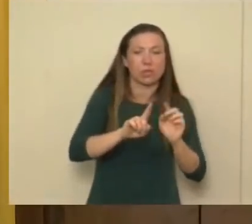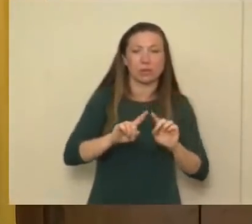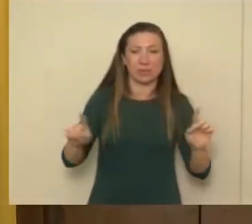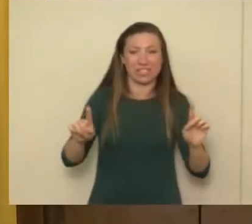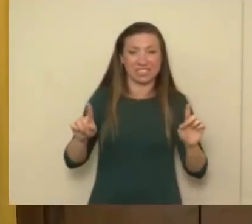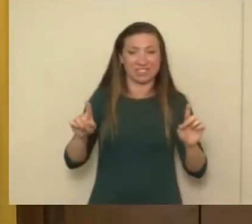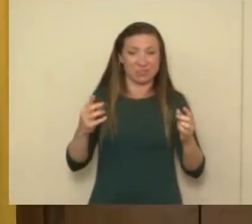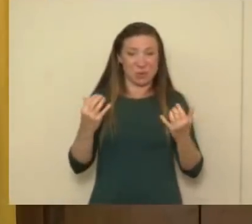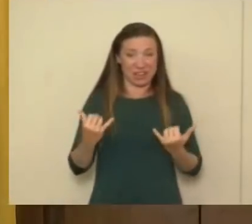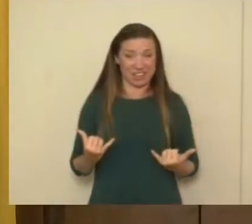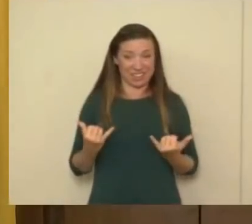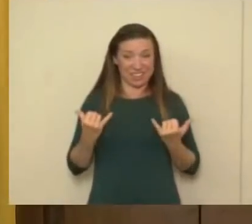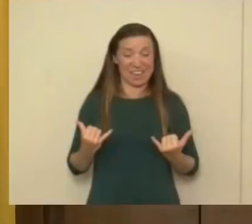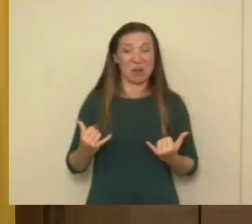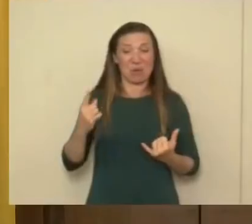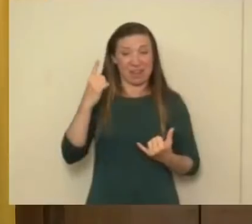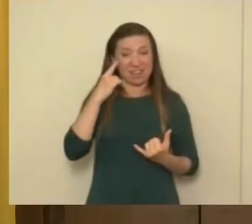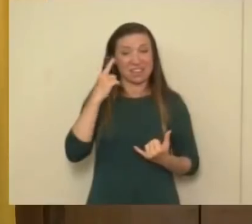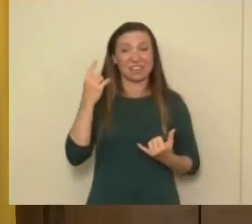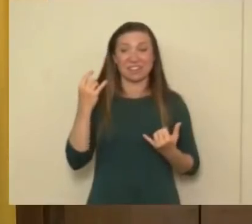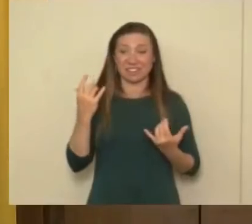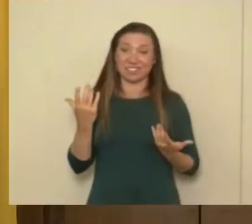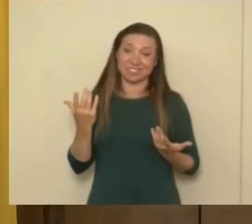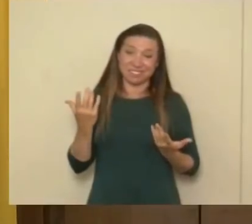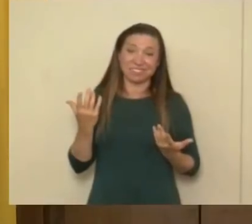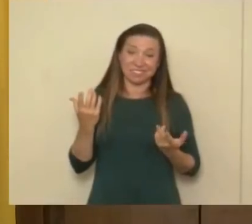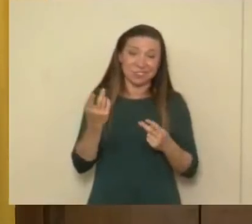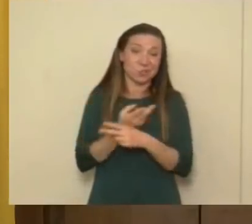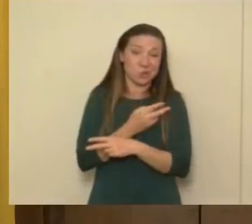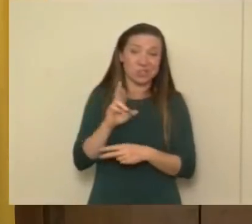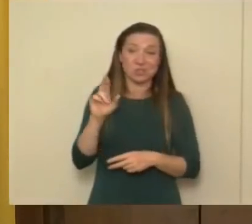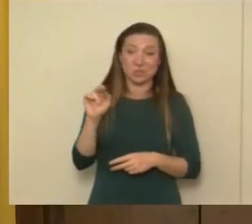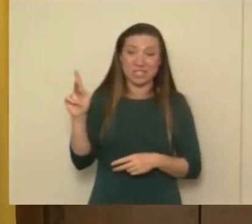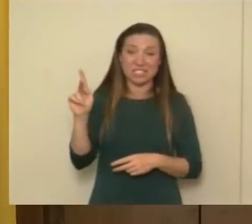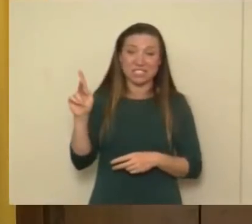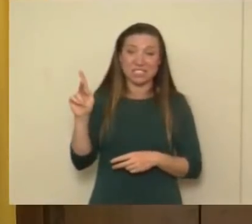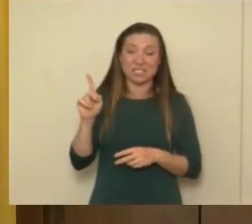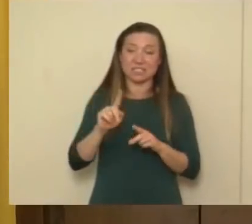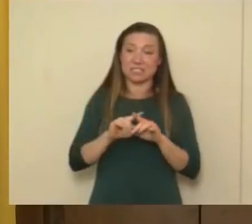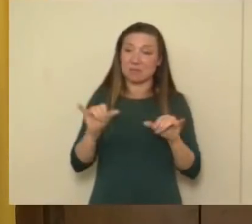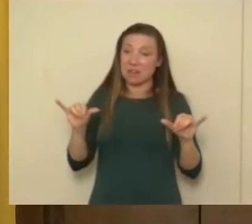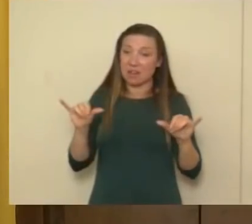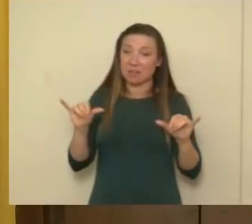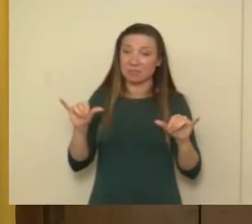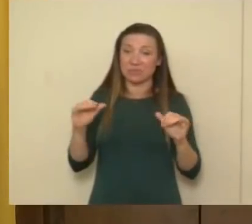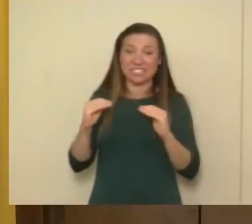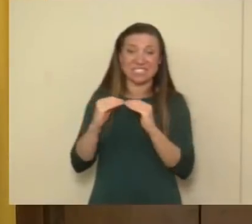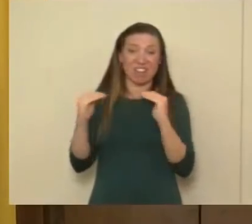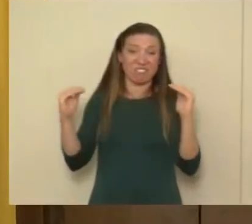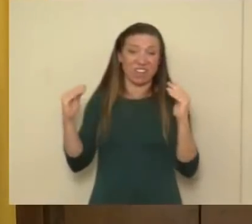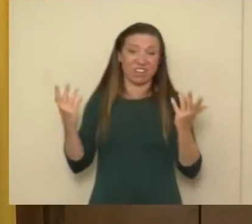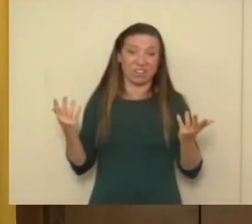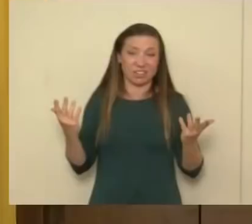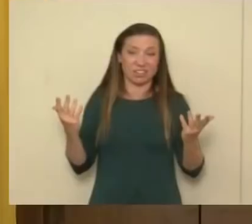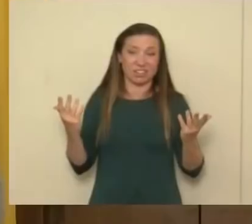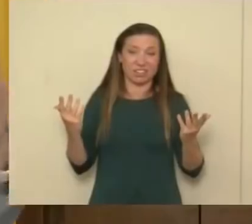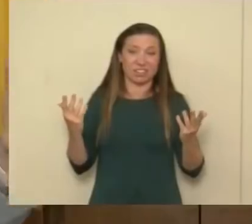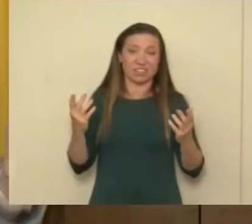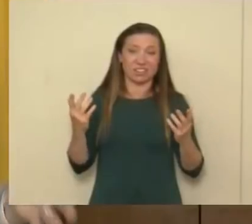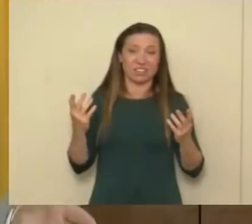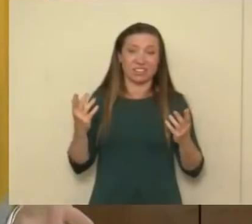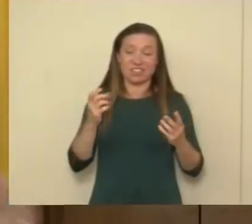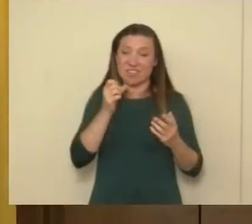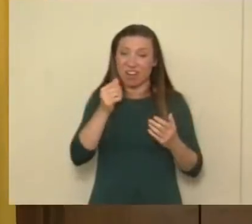risk currently what we see going around the country, and that it creates an unfairness to not having spectators socially